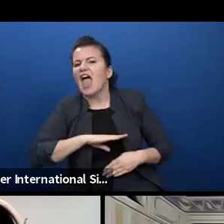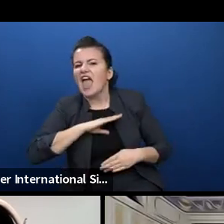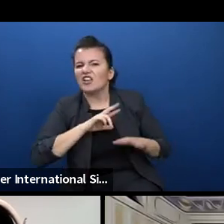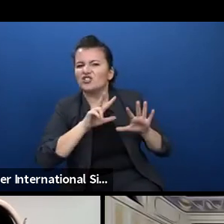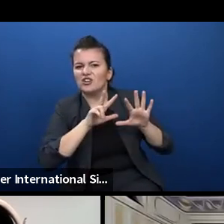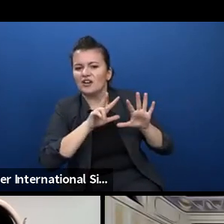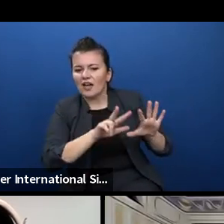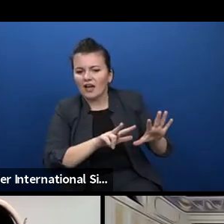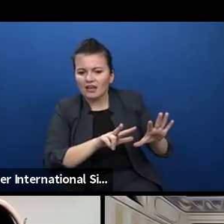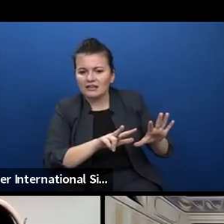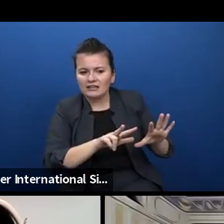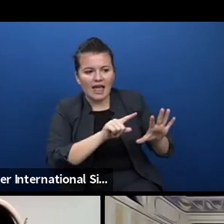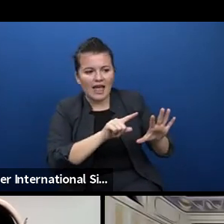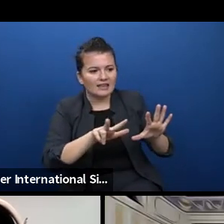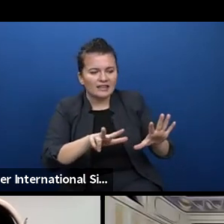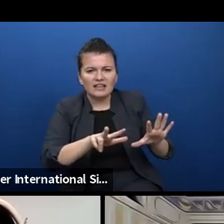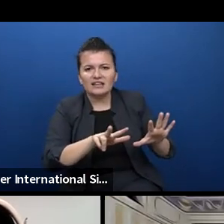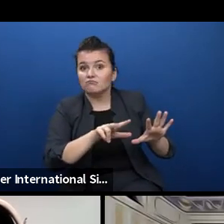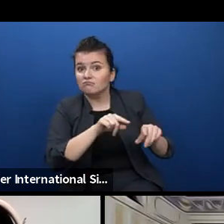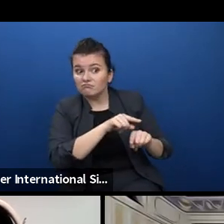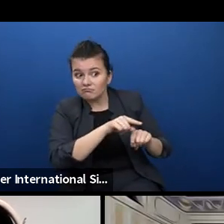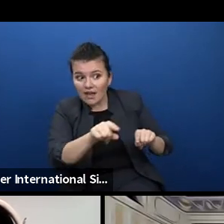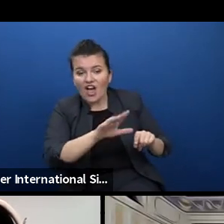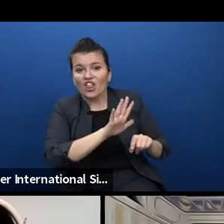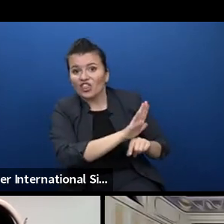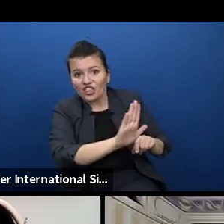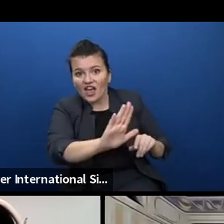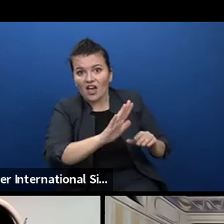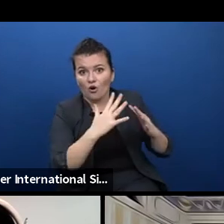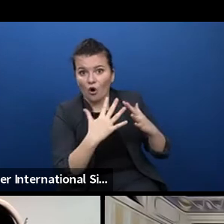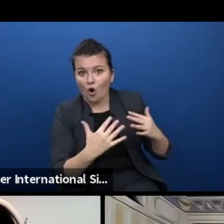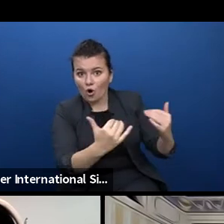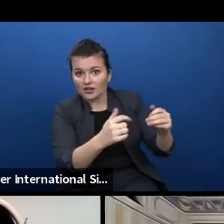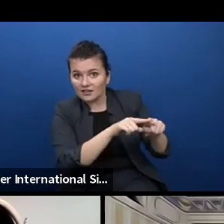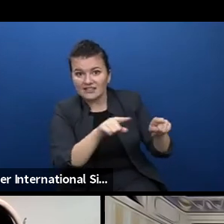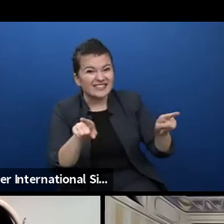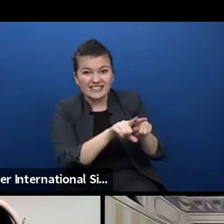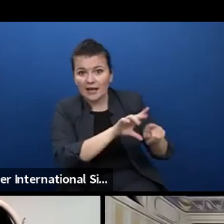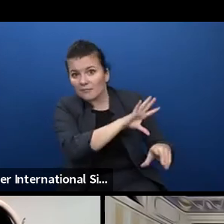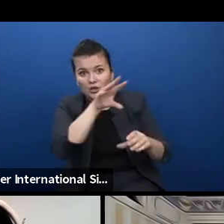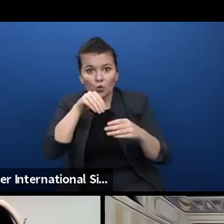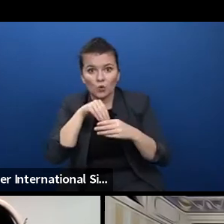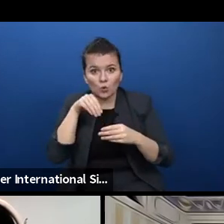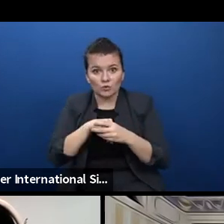in the study and the special reality this part of the sector has?